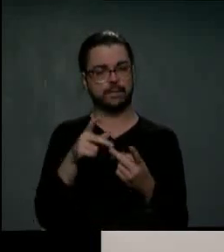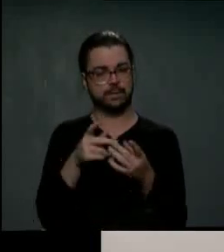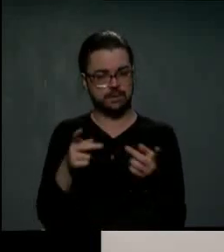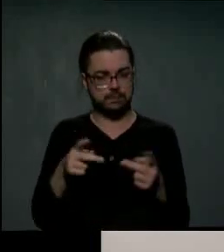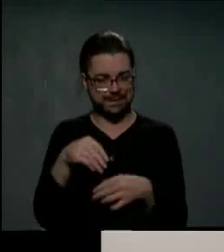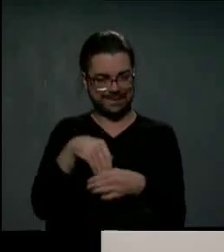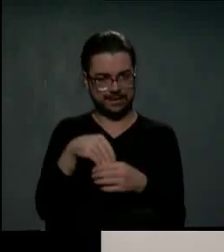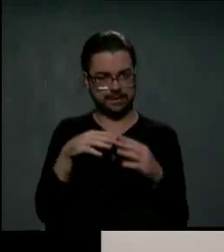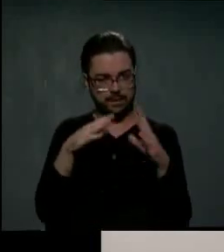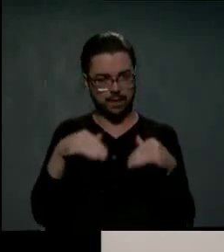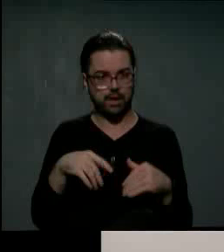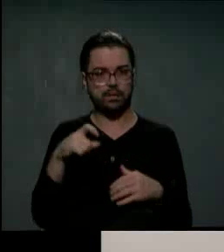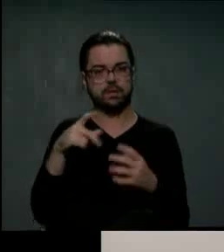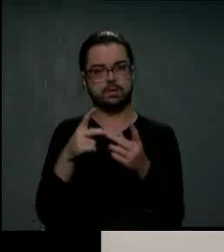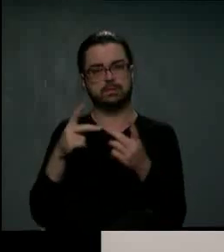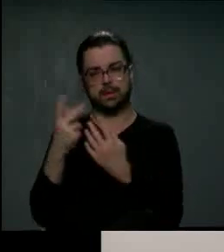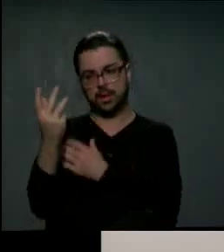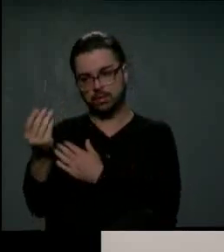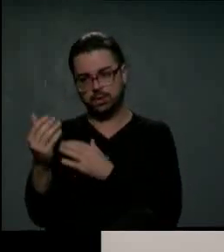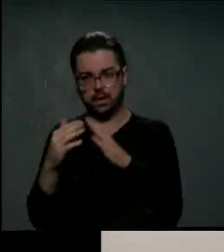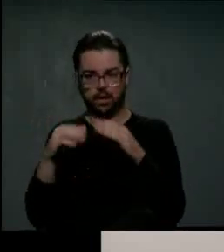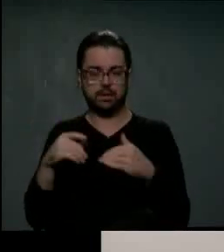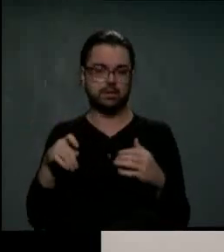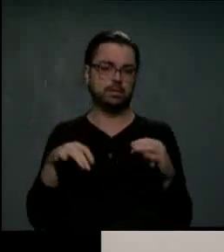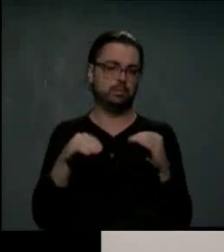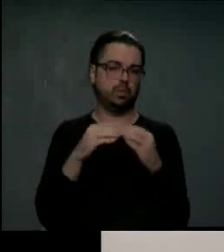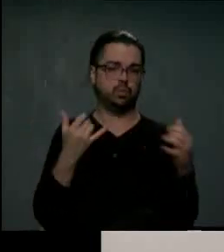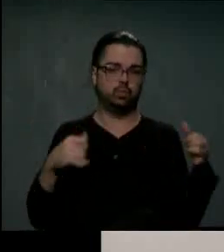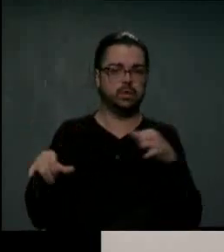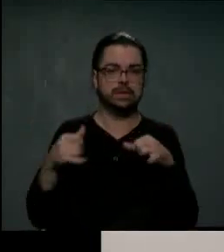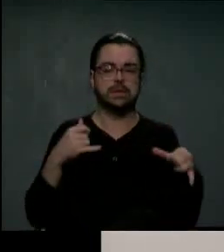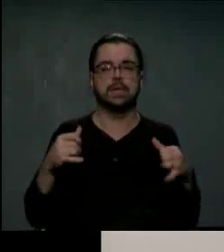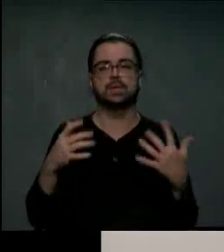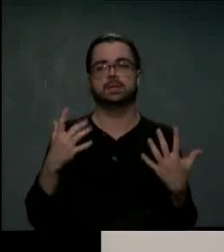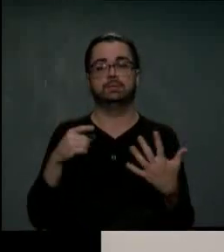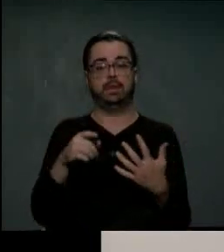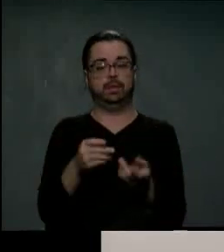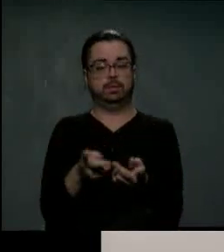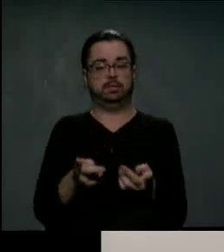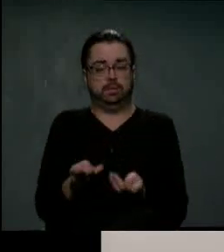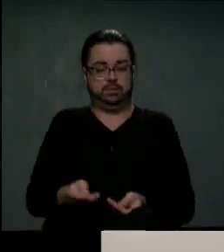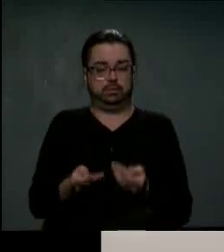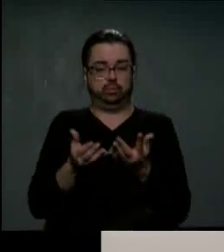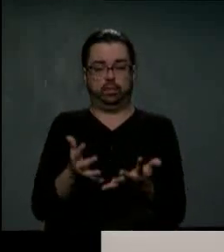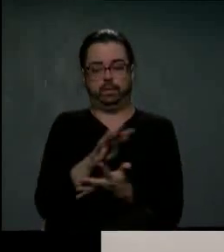They need space outside of the house. They need more recess. And this place provides